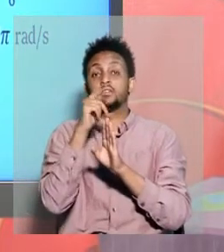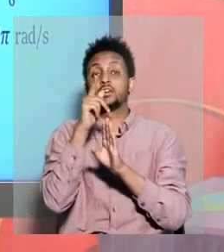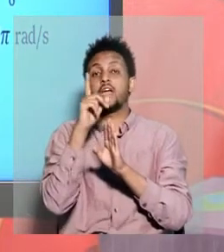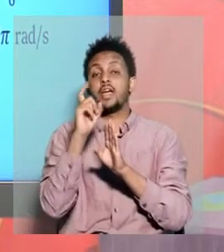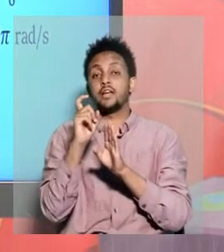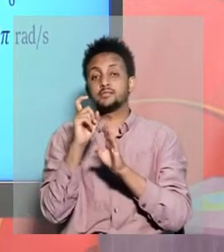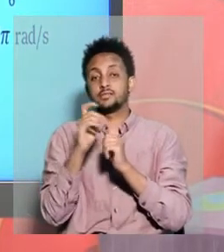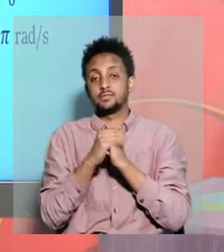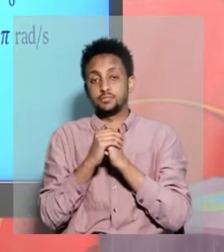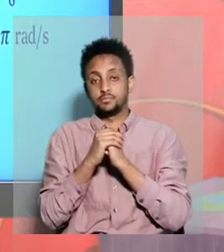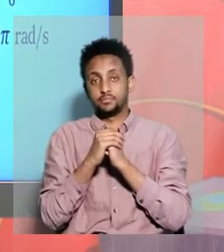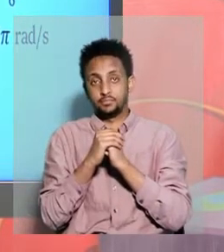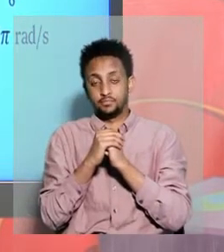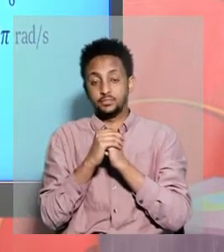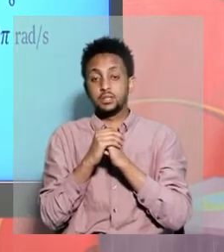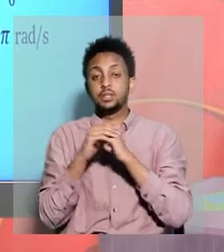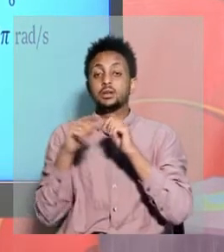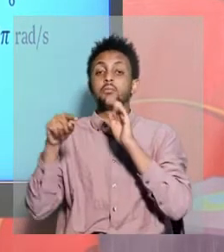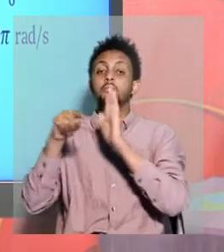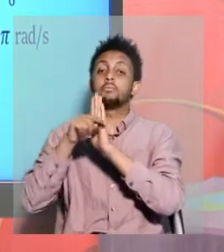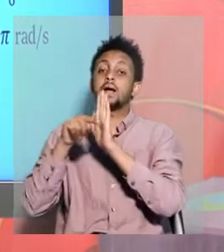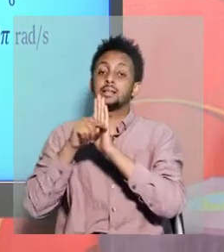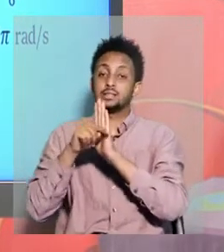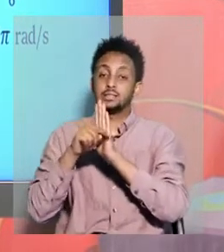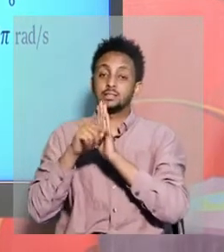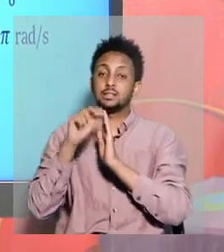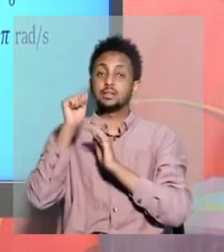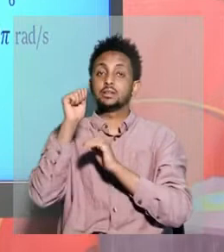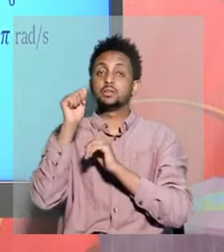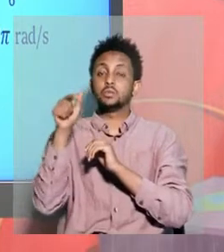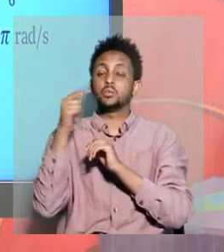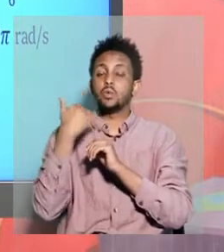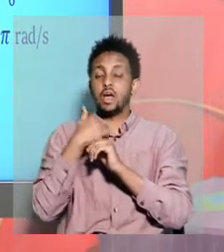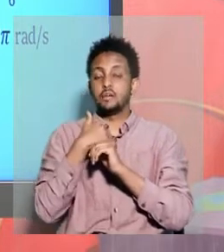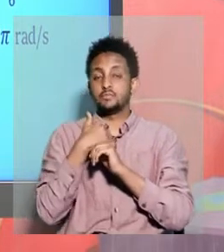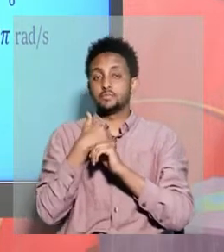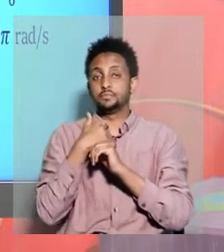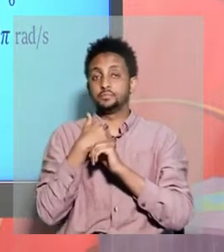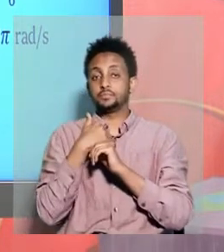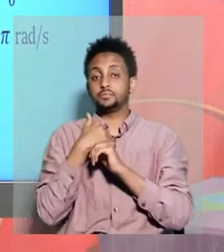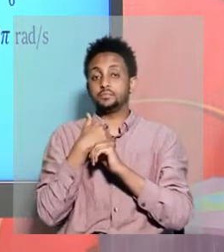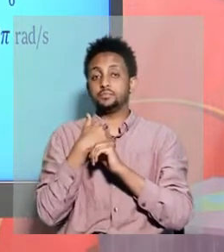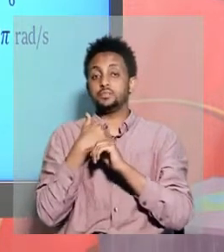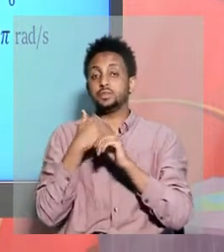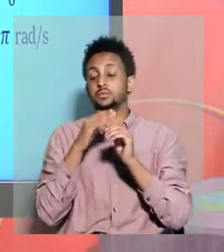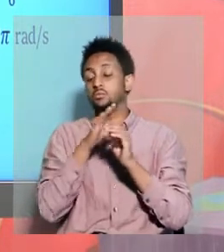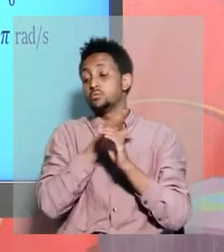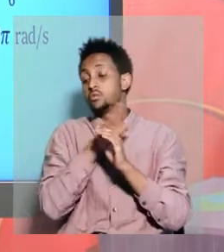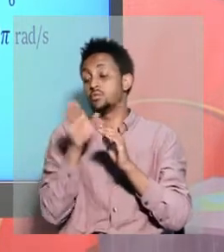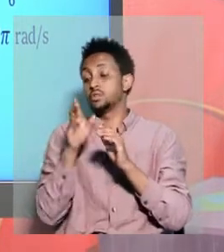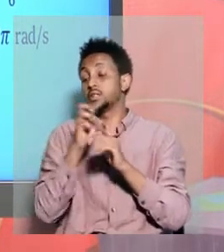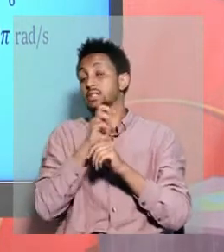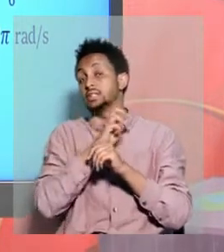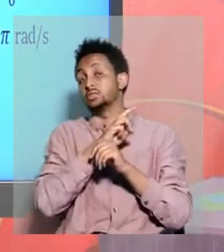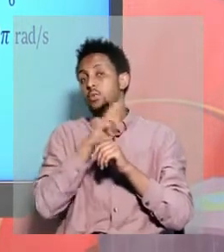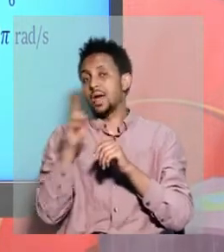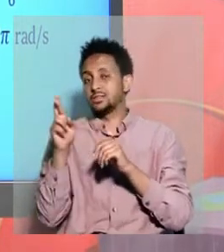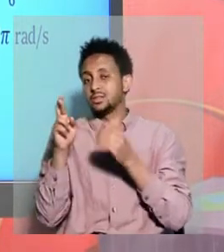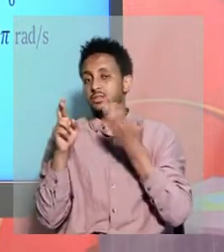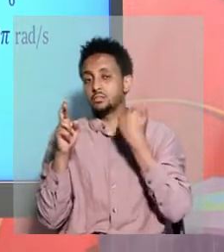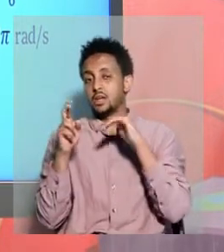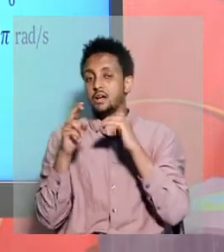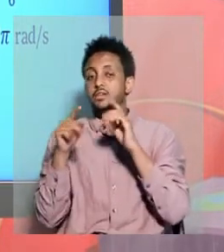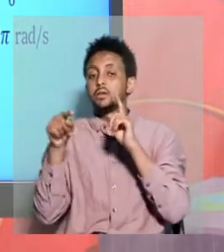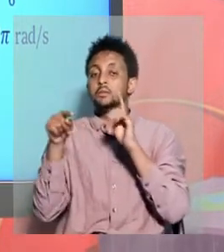wave number kx minus, since it is minus, it's moving to the right side, so you can